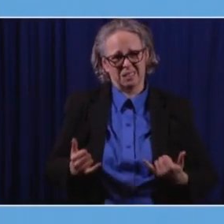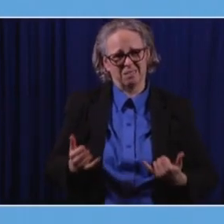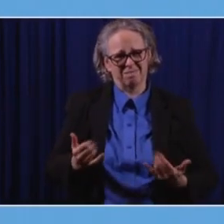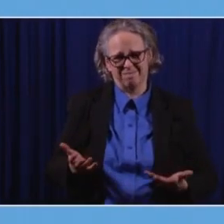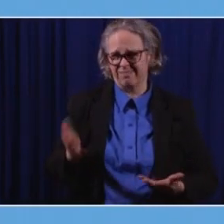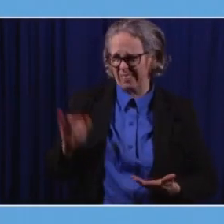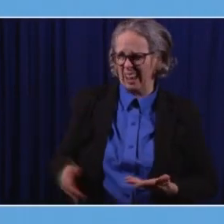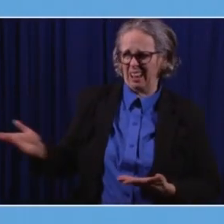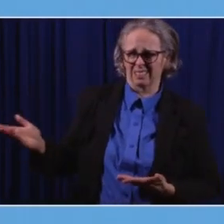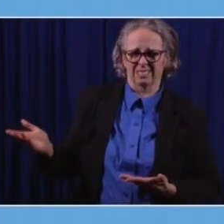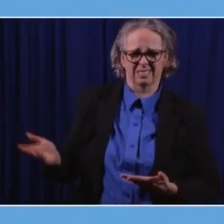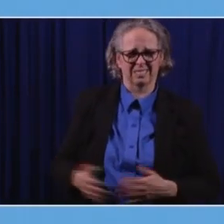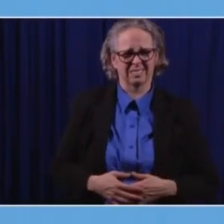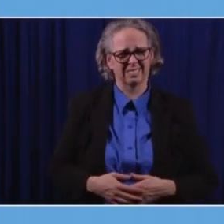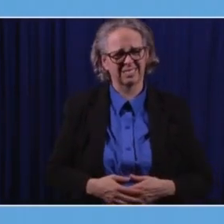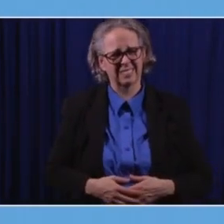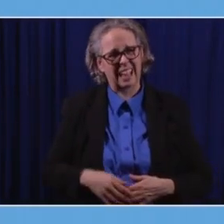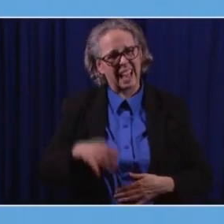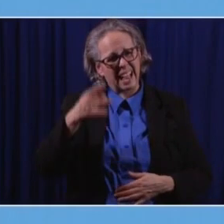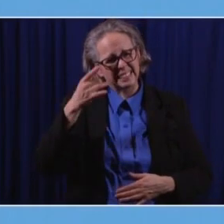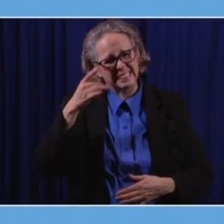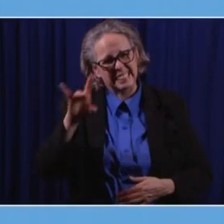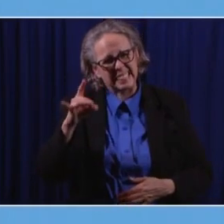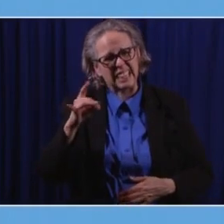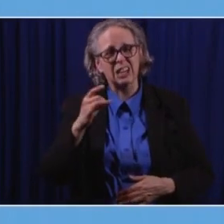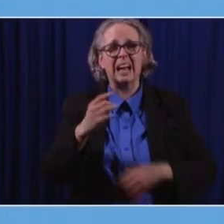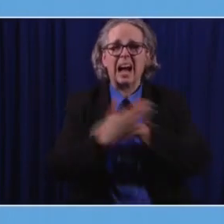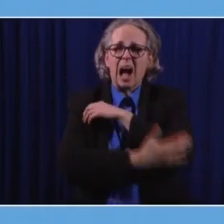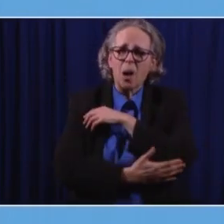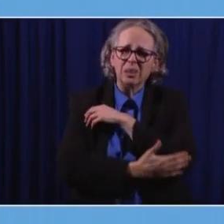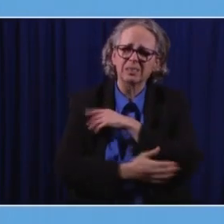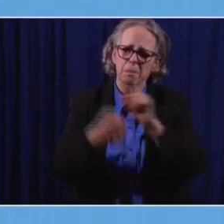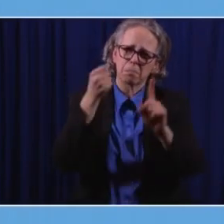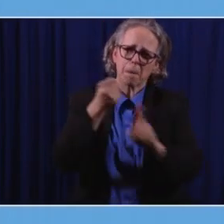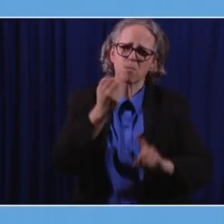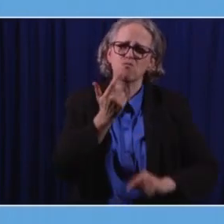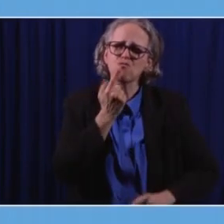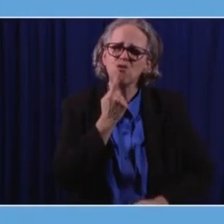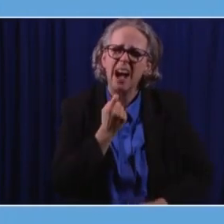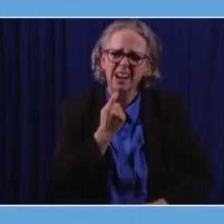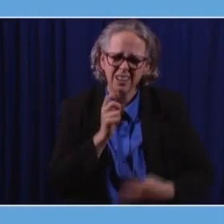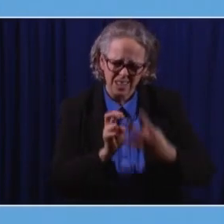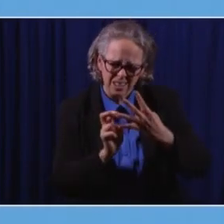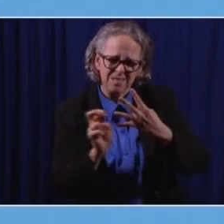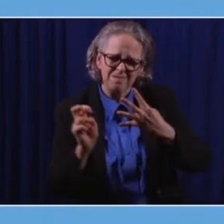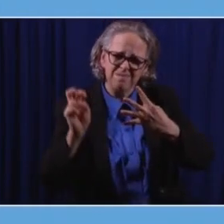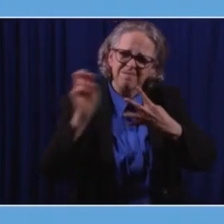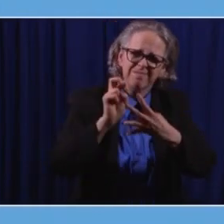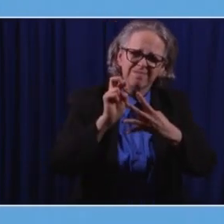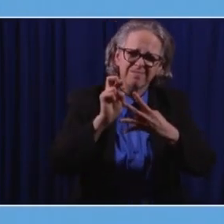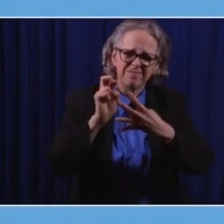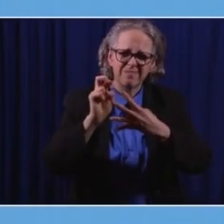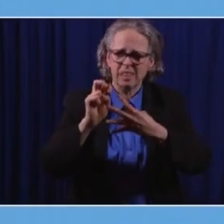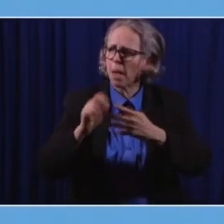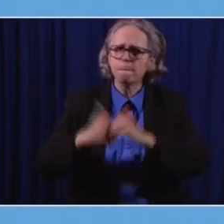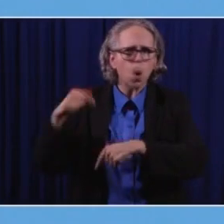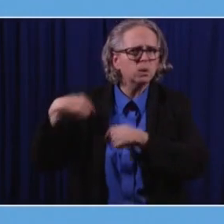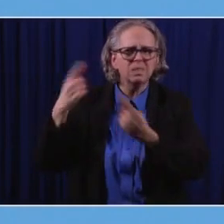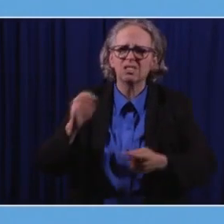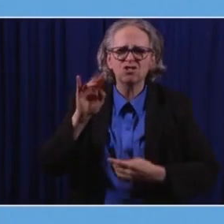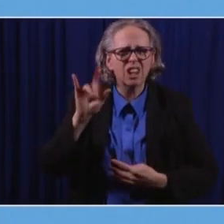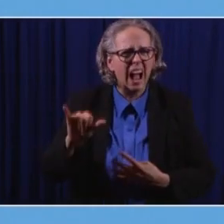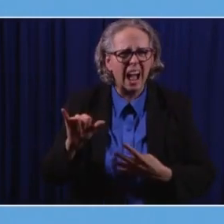we're announcing 18 red counties. The highest number we've seen since the week of July 23rd. And